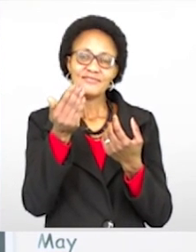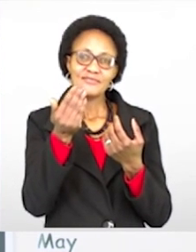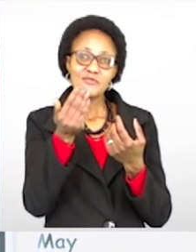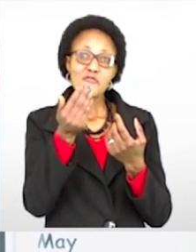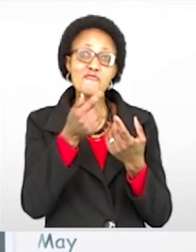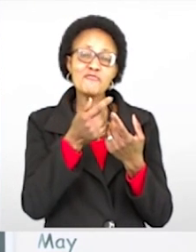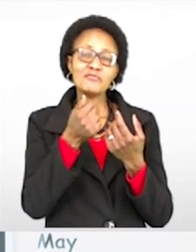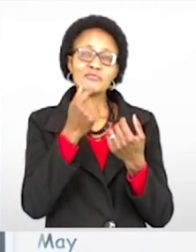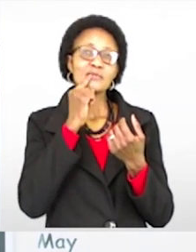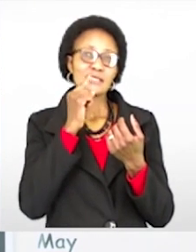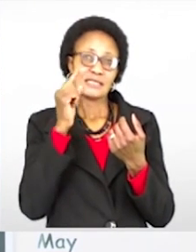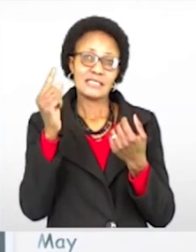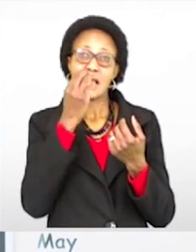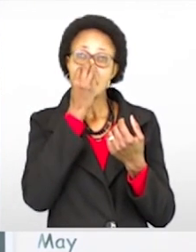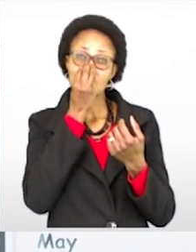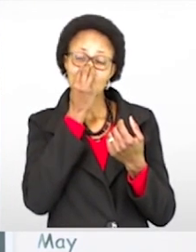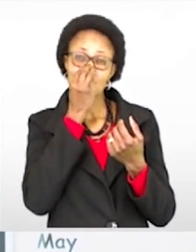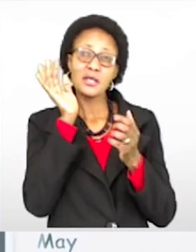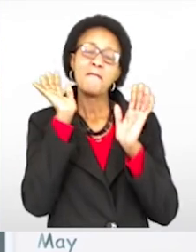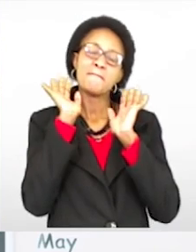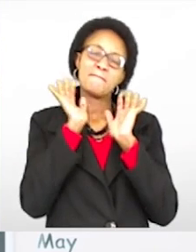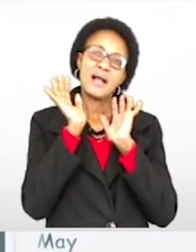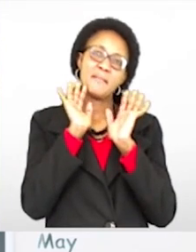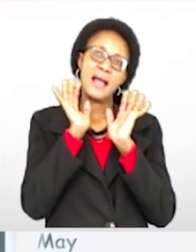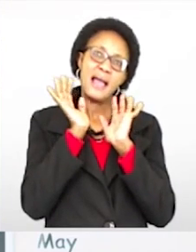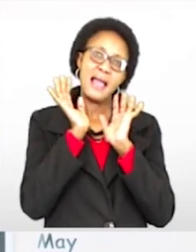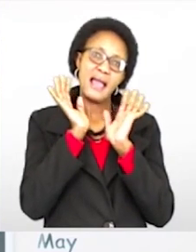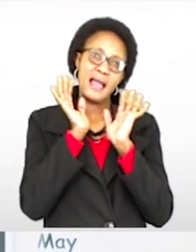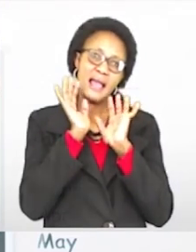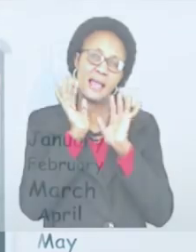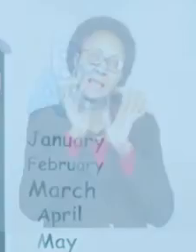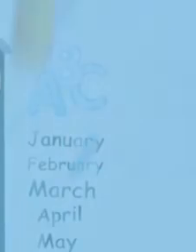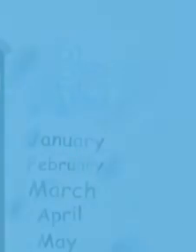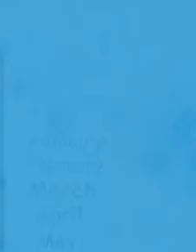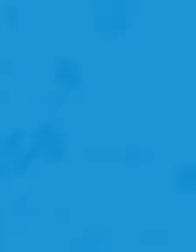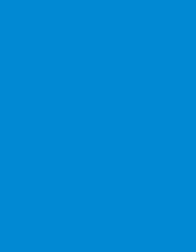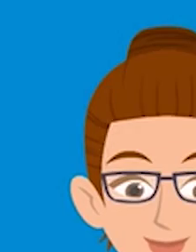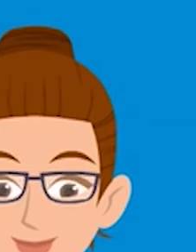Zoe and I, we would like to say goodbye.